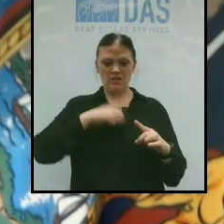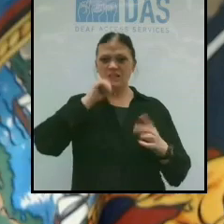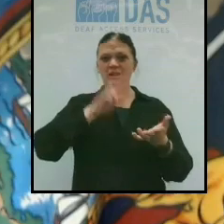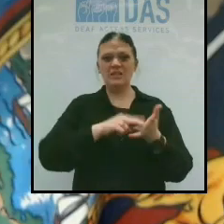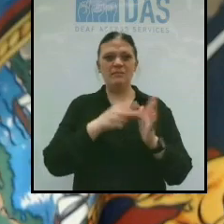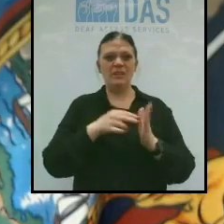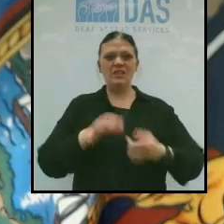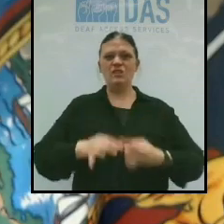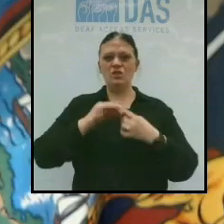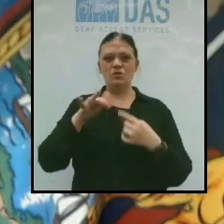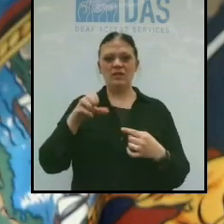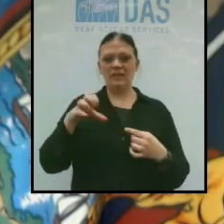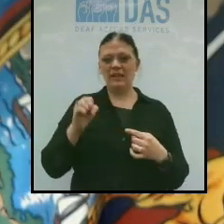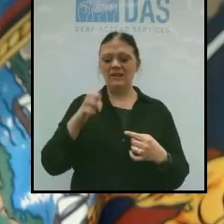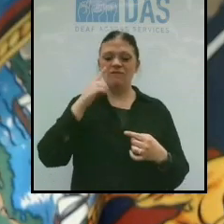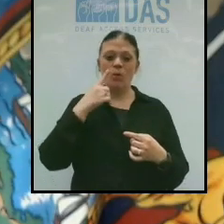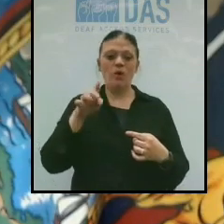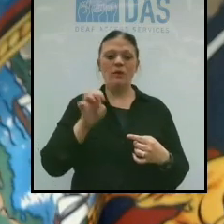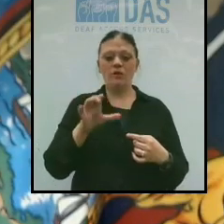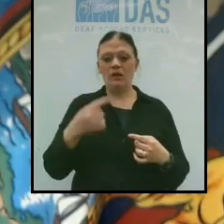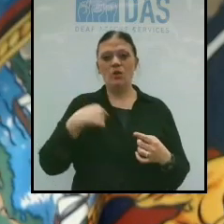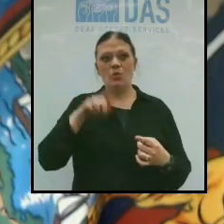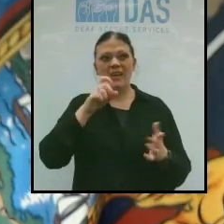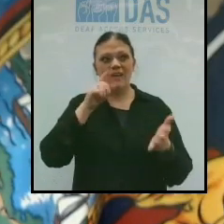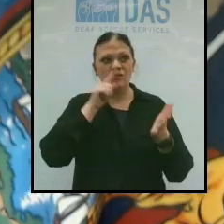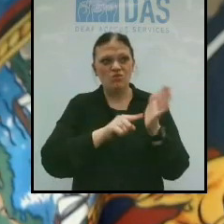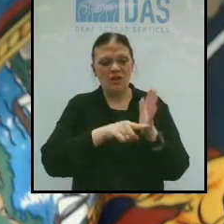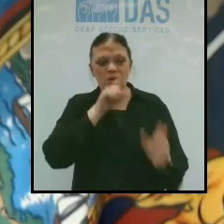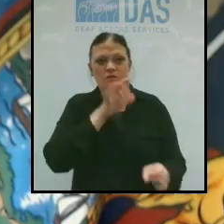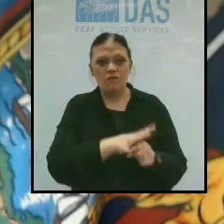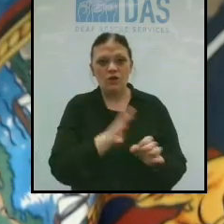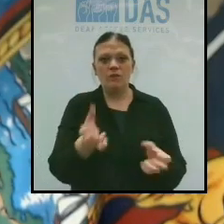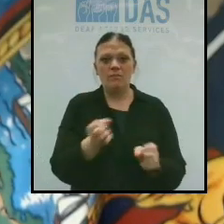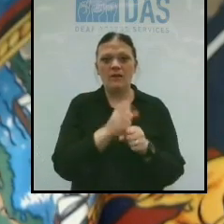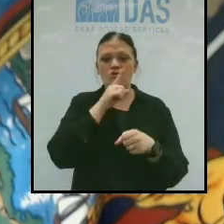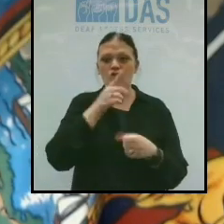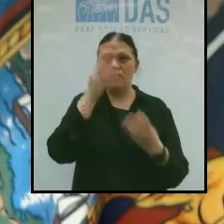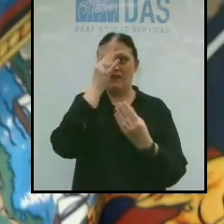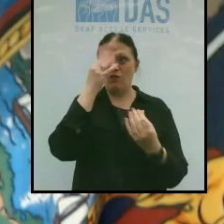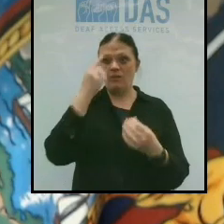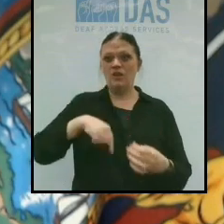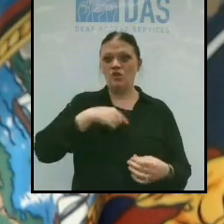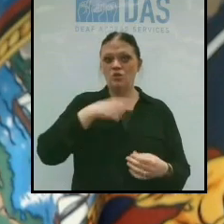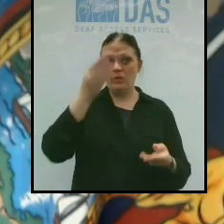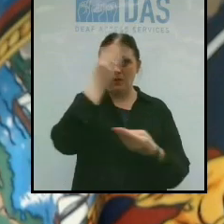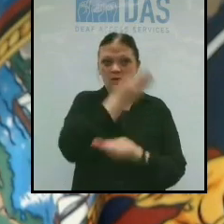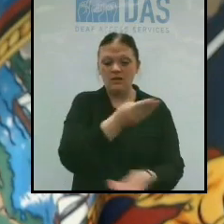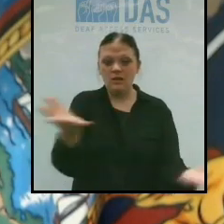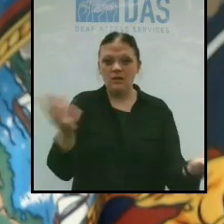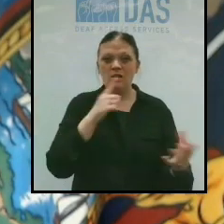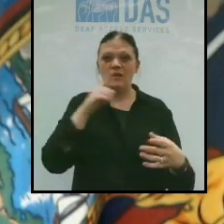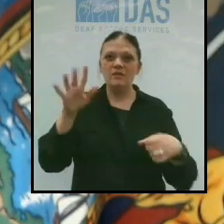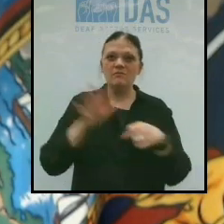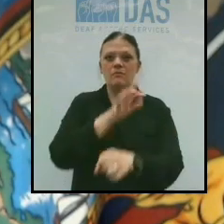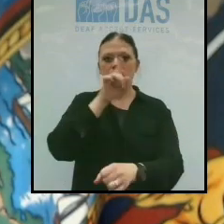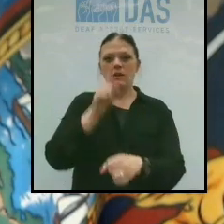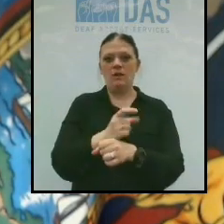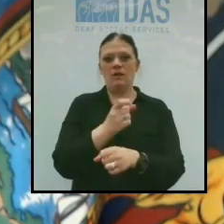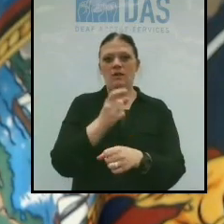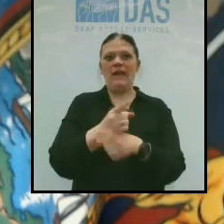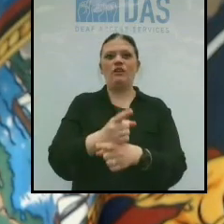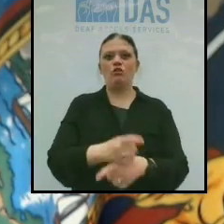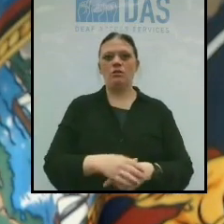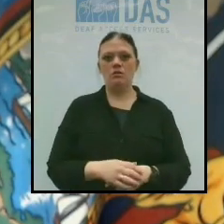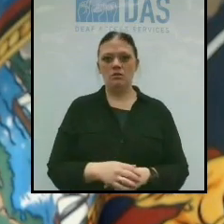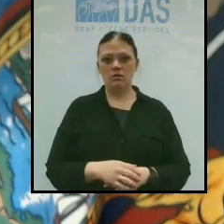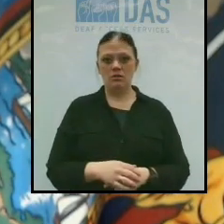a unique case in Erie County. So we have to check that because we want to make sure that the data that we provide you is completely accurate.